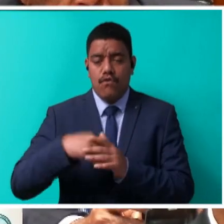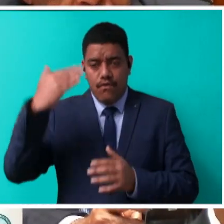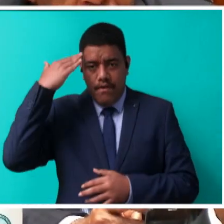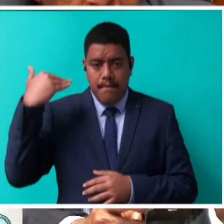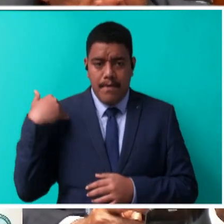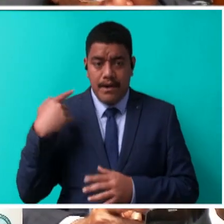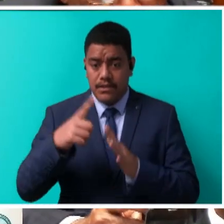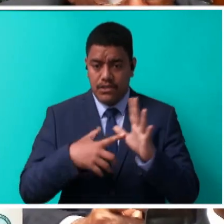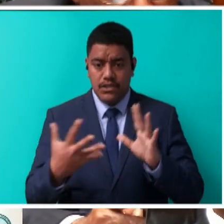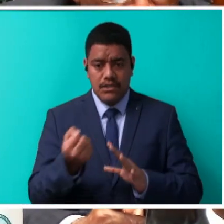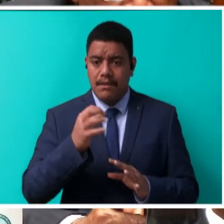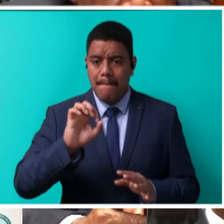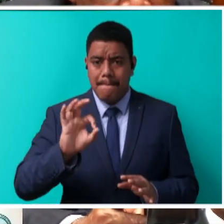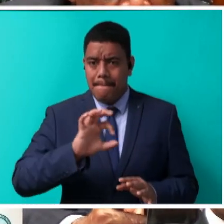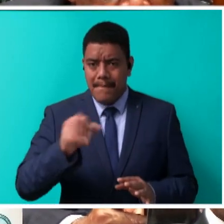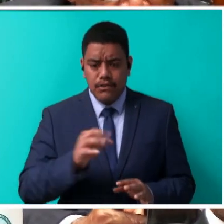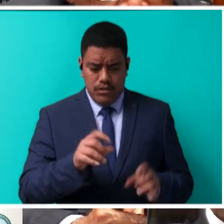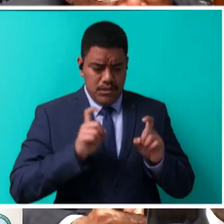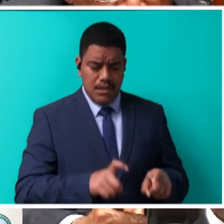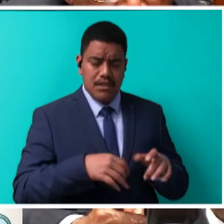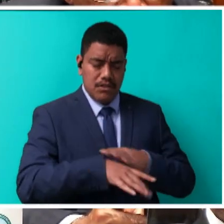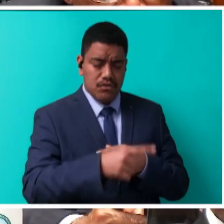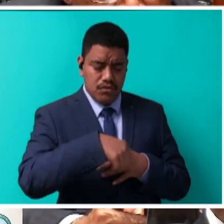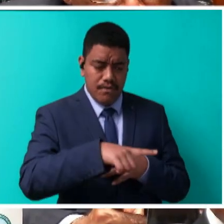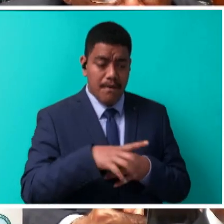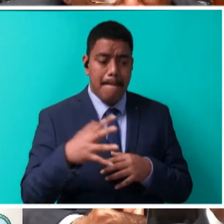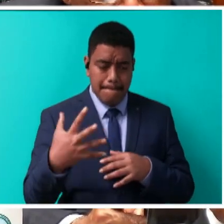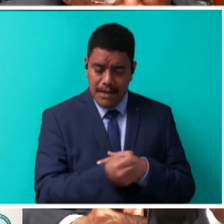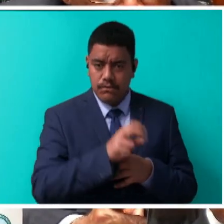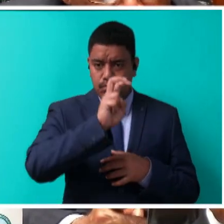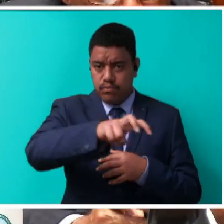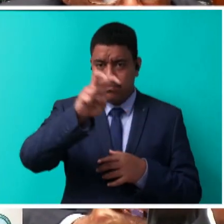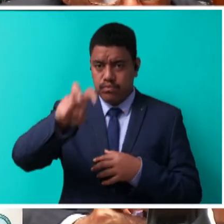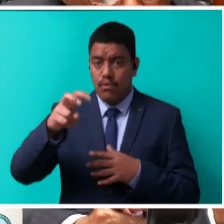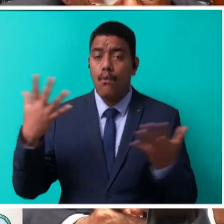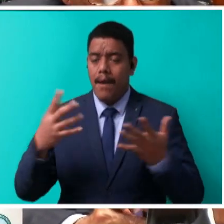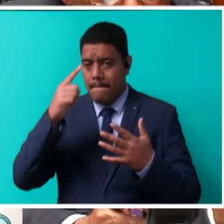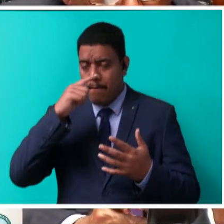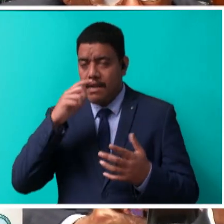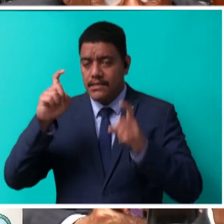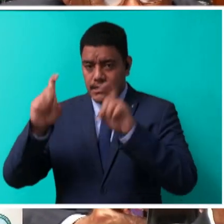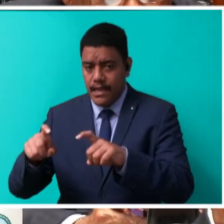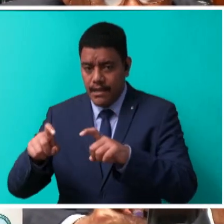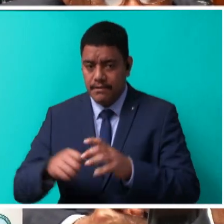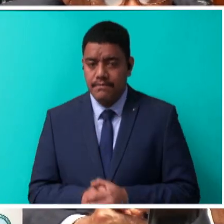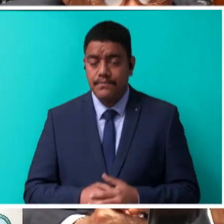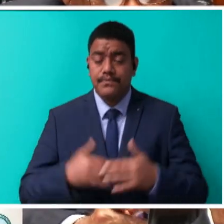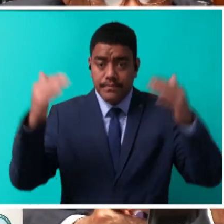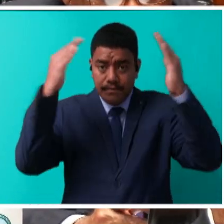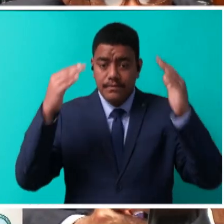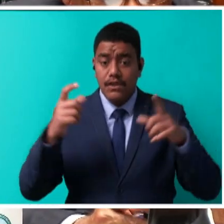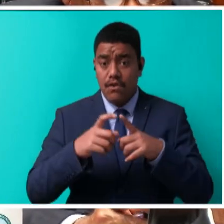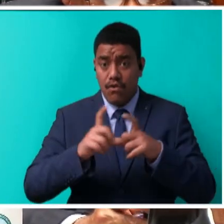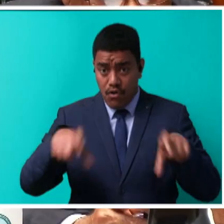that justice must not be confined to Suba, but must go where our people are. Mr. Speaker, the Court of